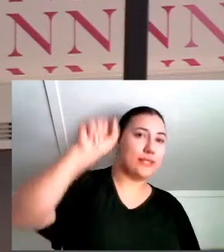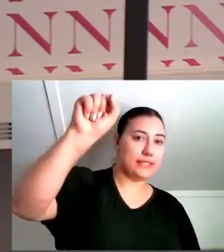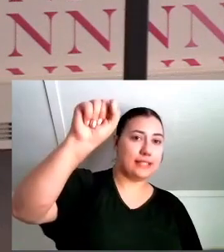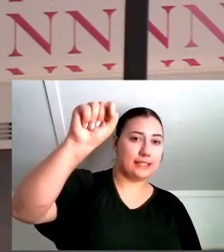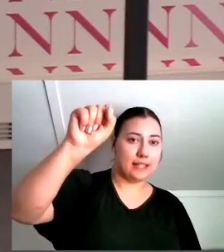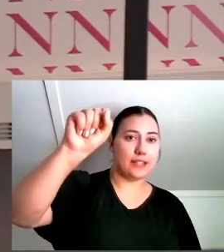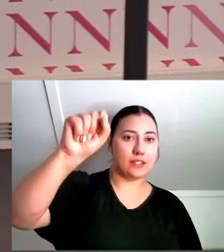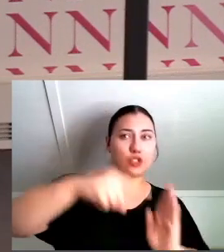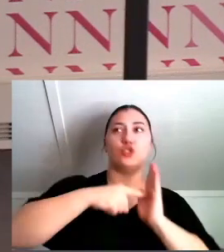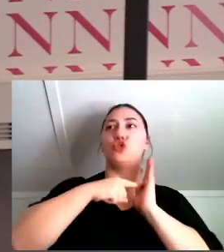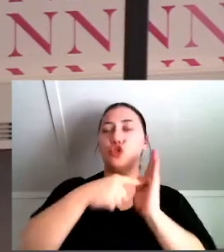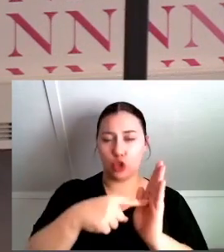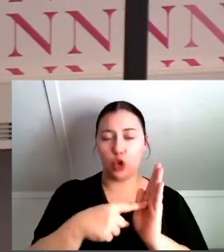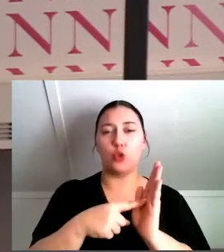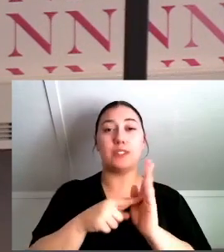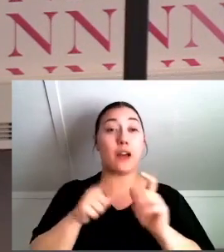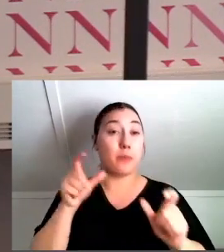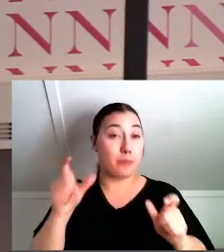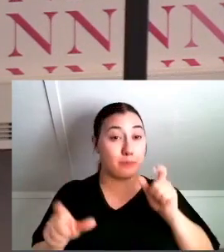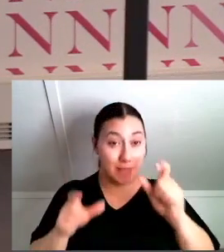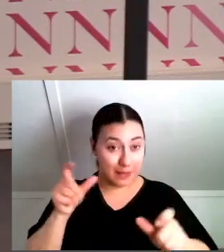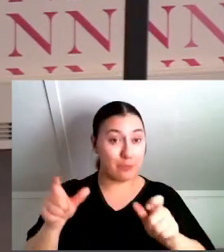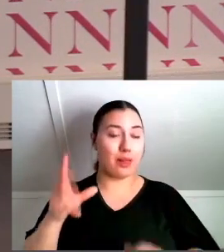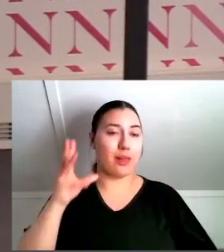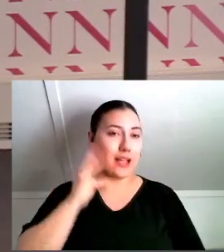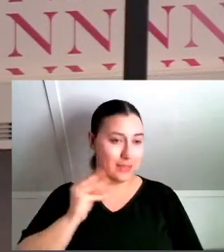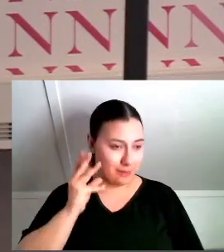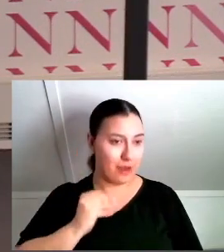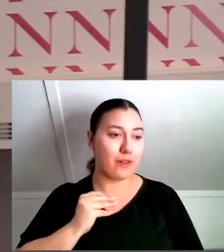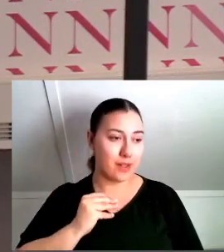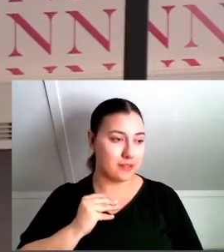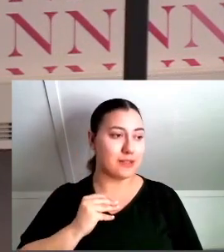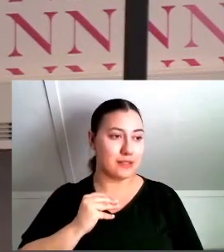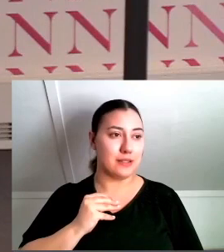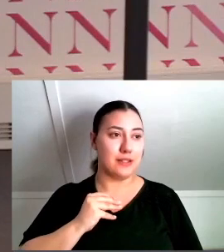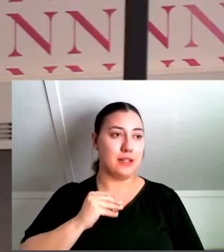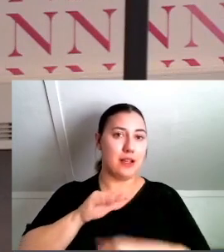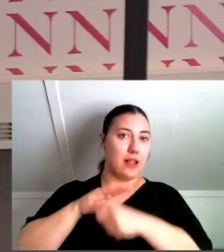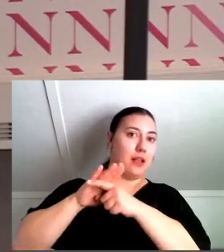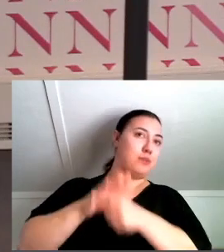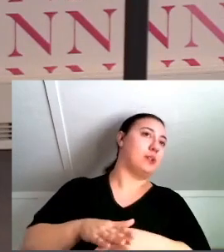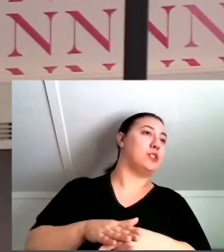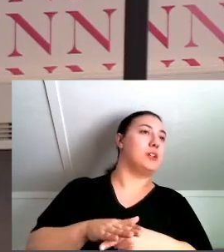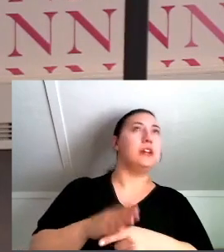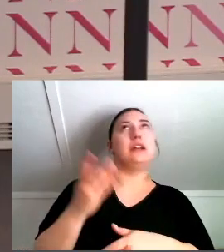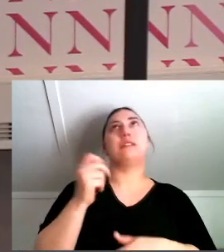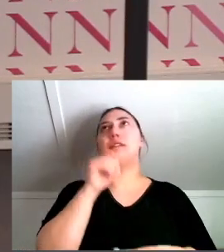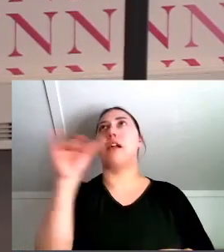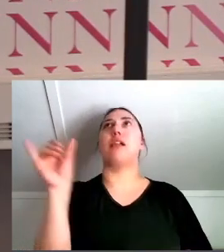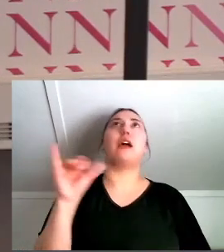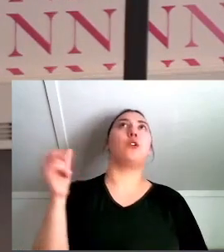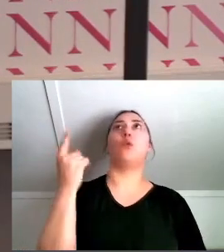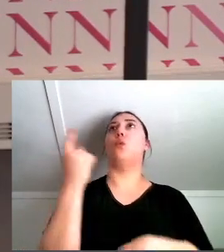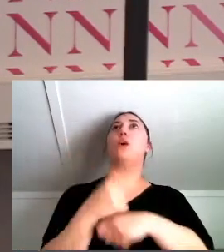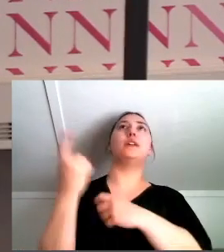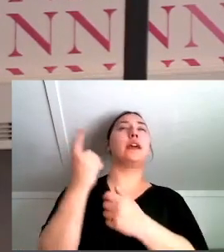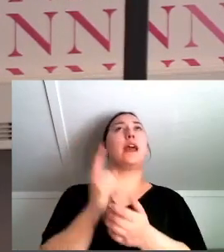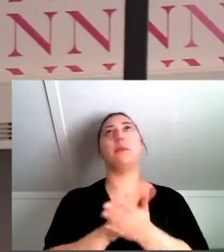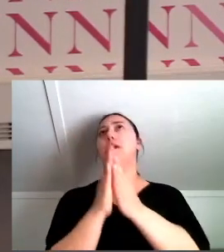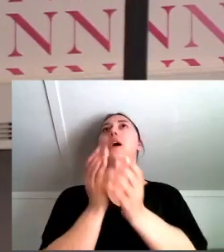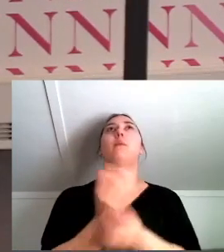people experience their everyday stuff. Because like to them, it's not like, you know, one day we were free and one day we were not. Like,